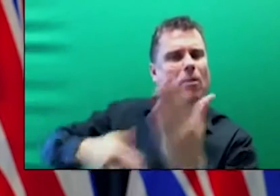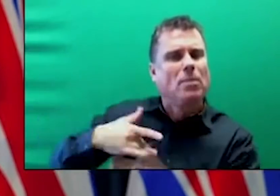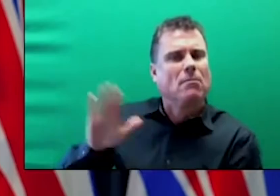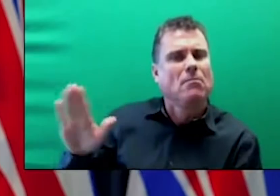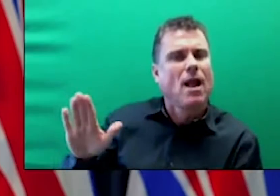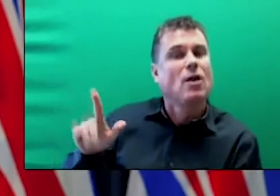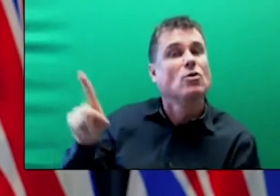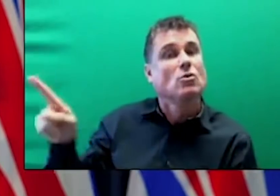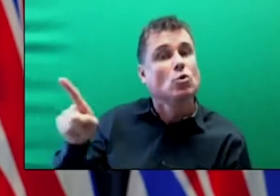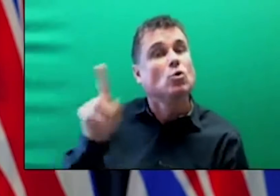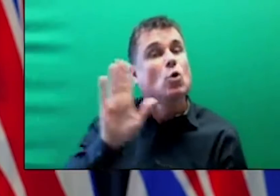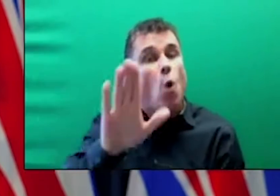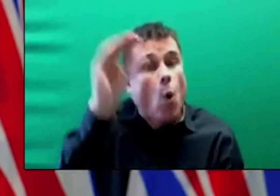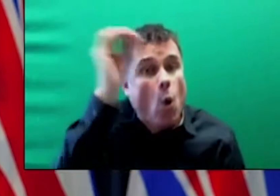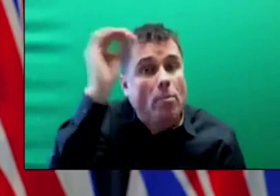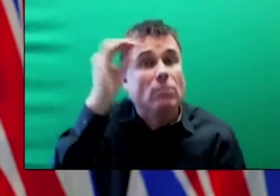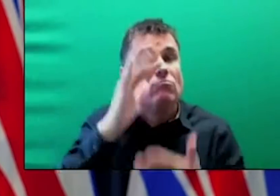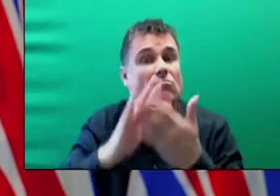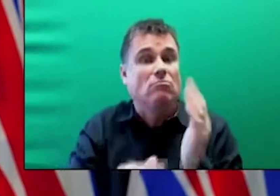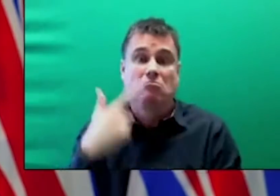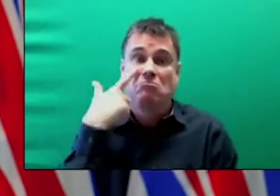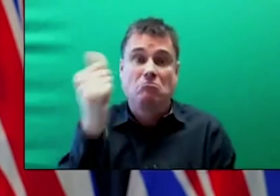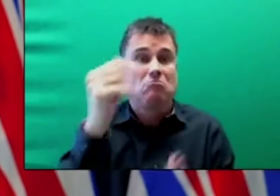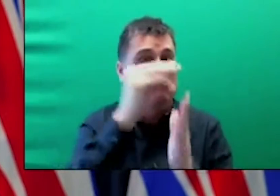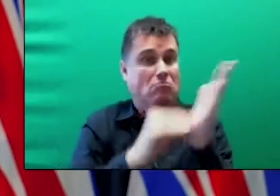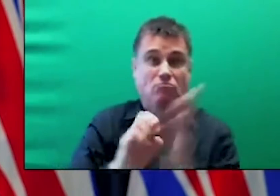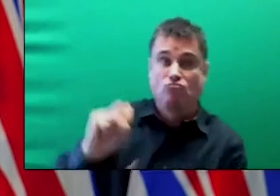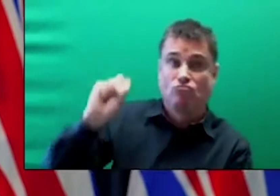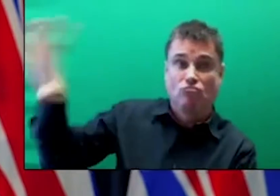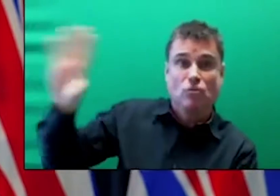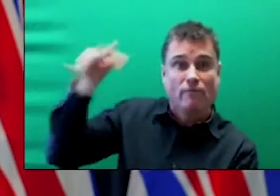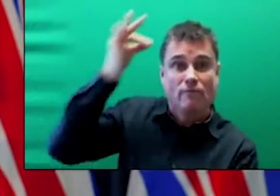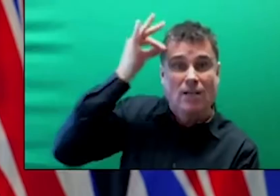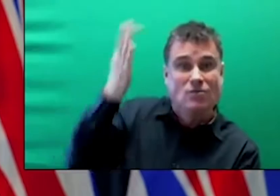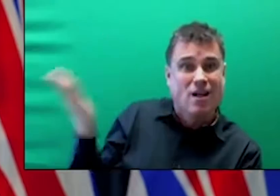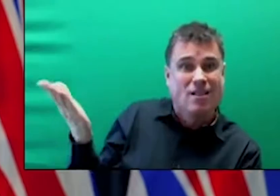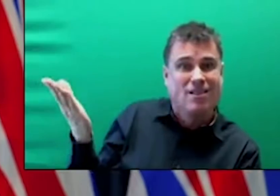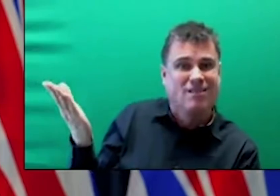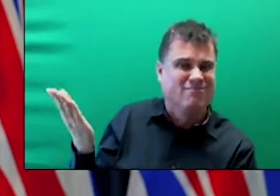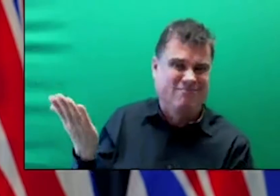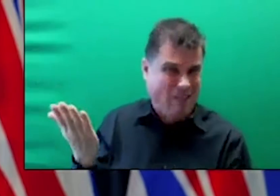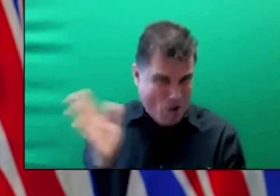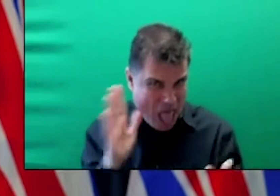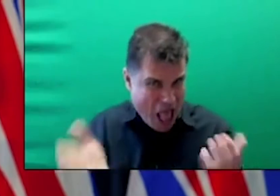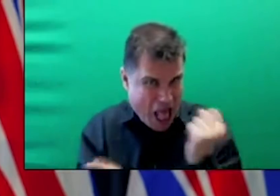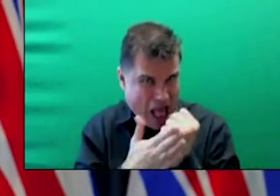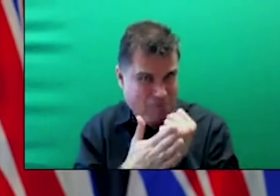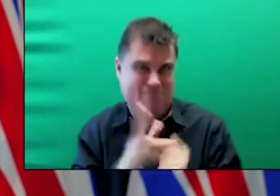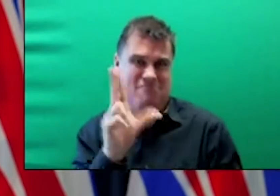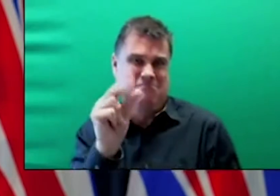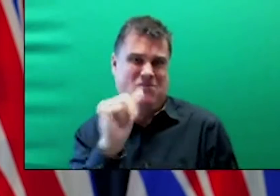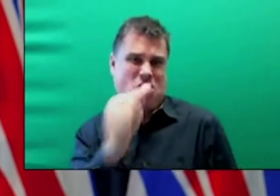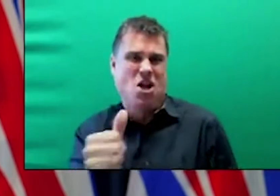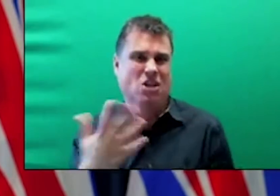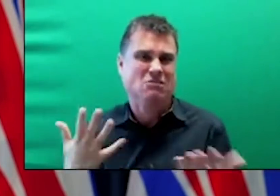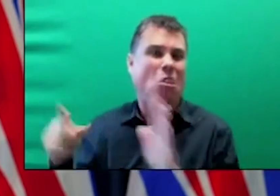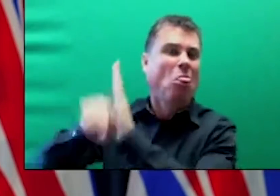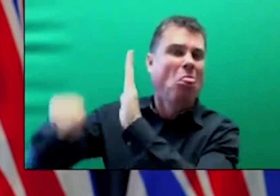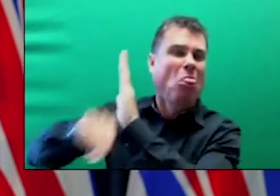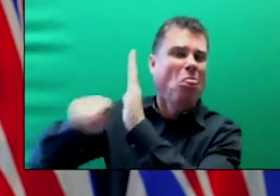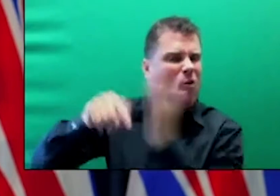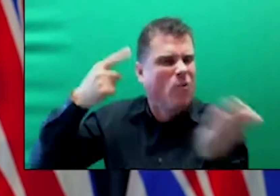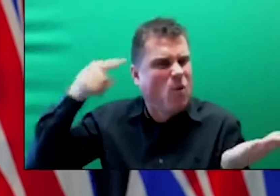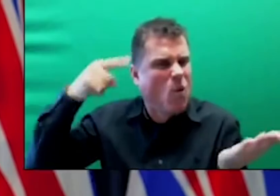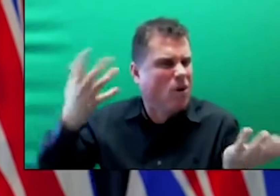are frightening, and I can well understand why they would want to do that. One highway from Ontario in, 4